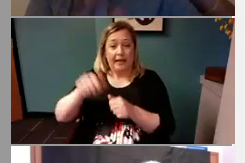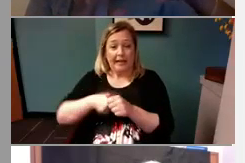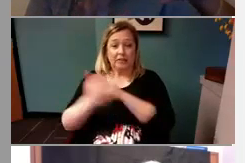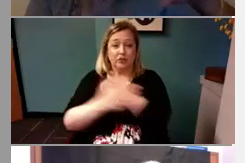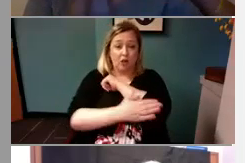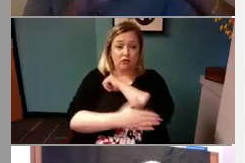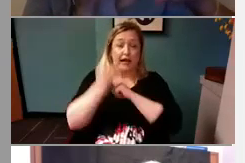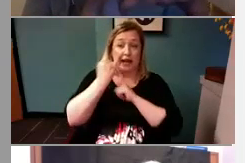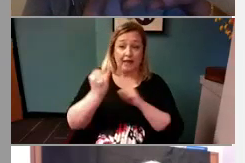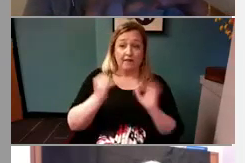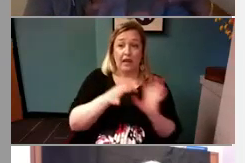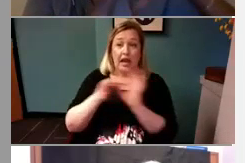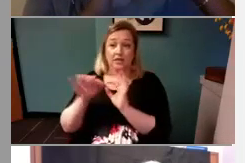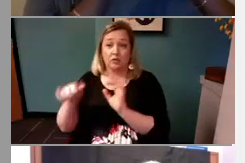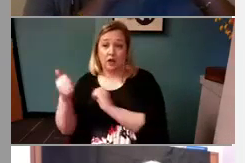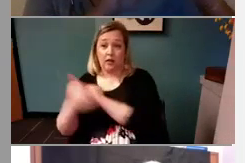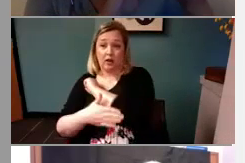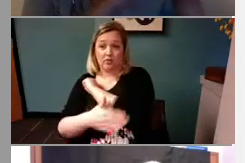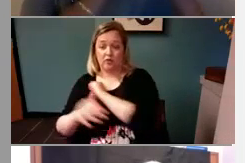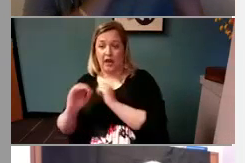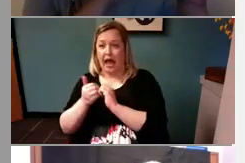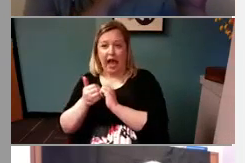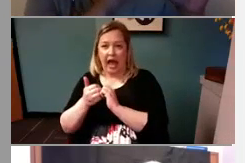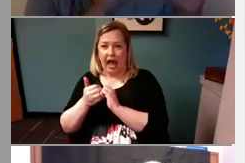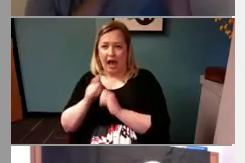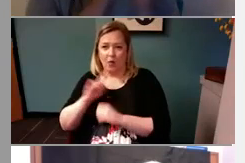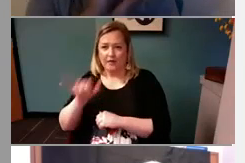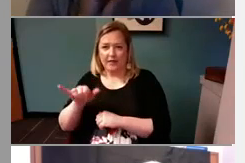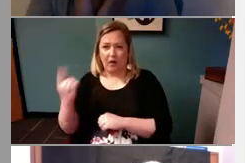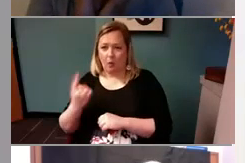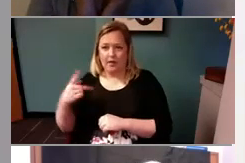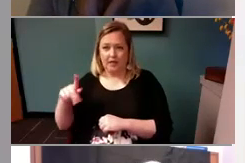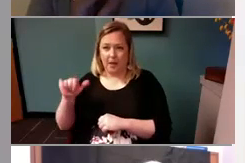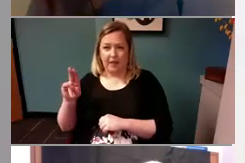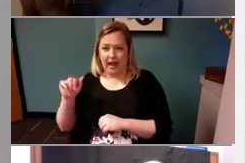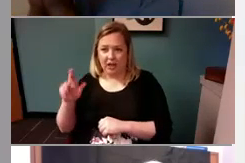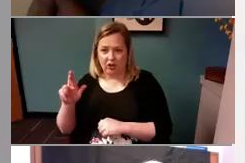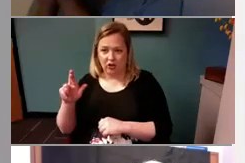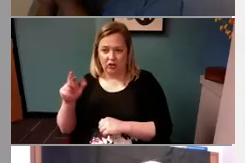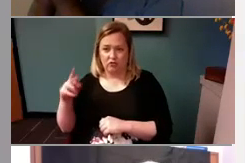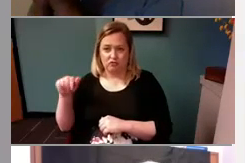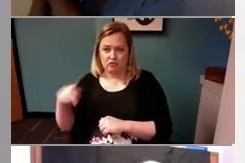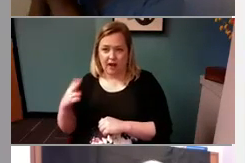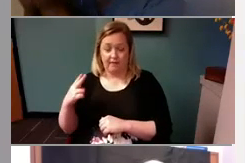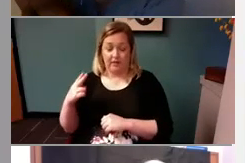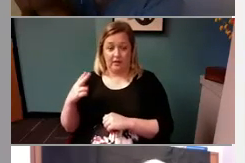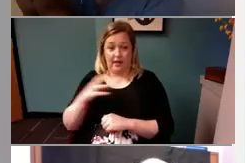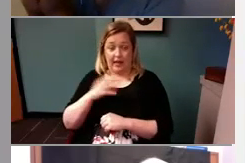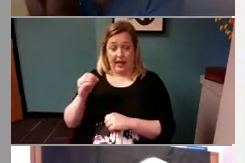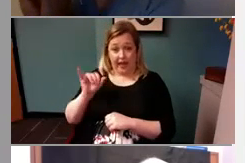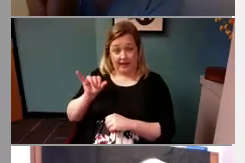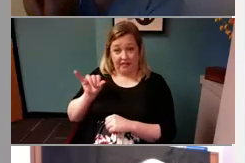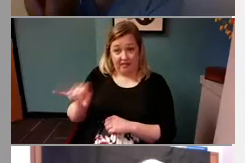is always going to be a planar graph. And when we have a planar graph, it is always going to require at least and at